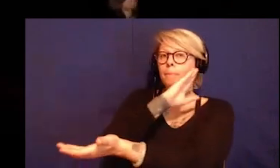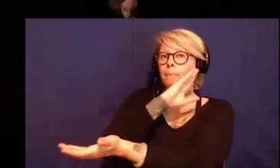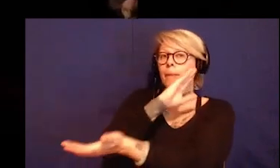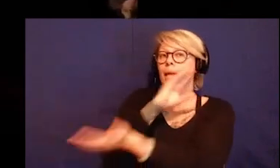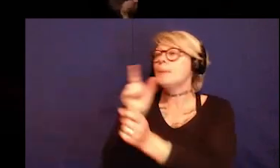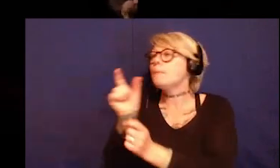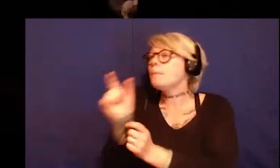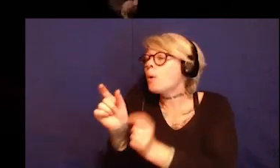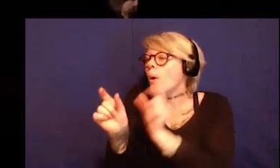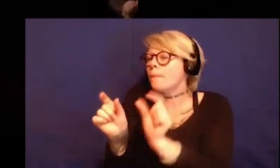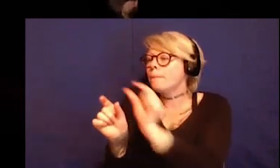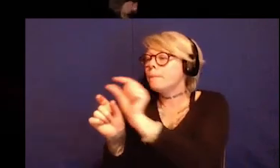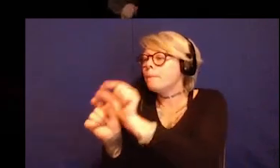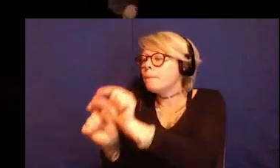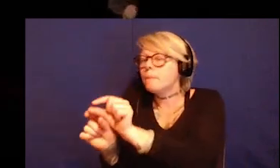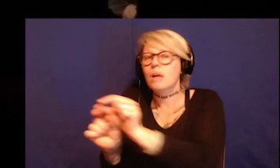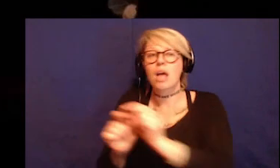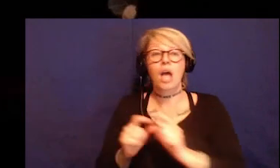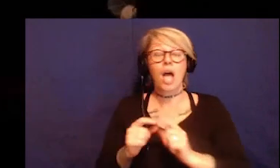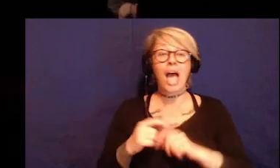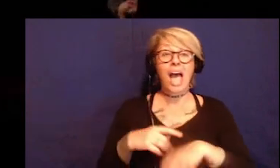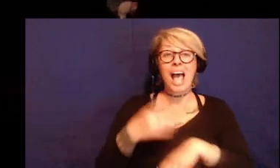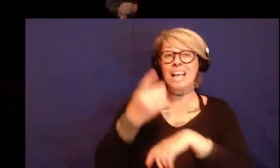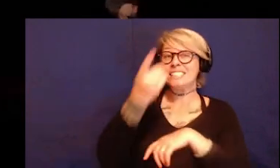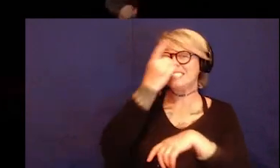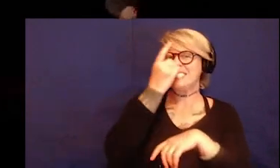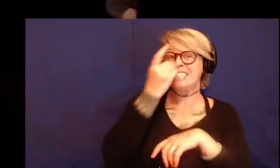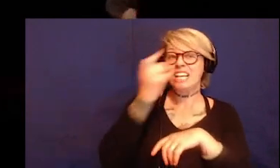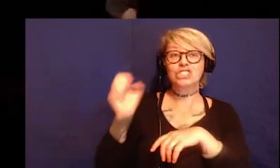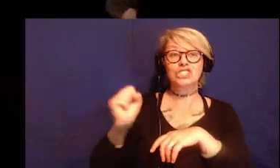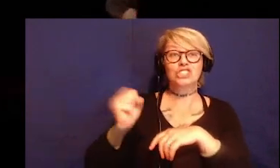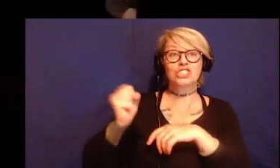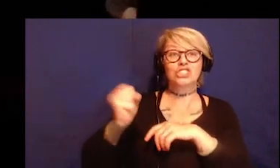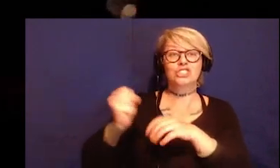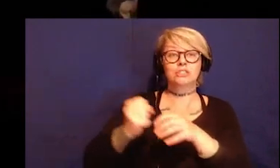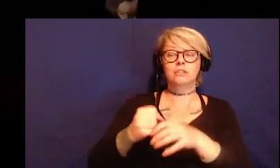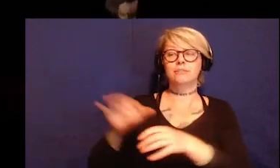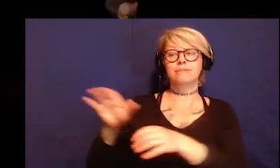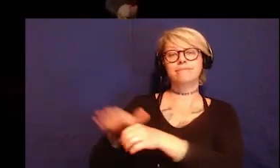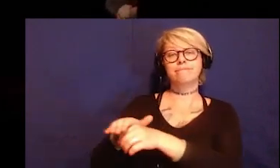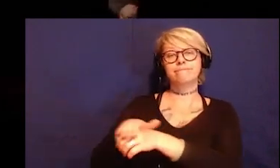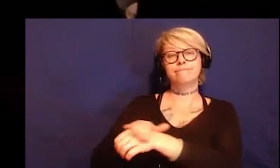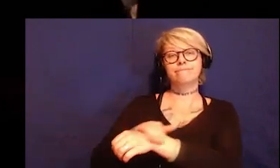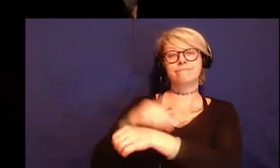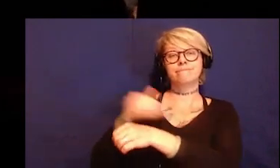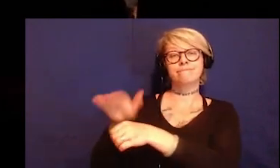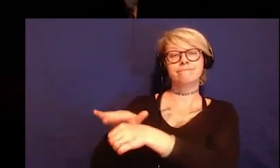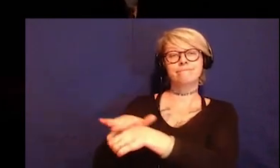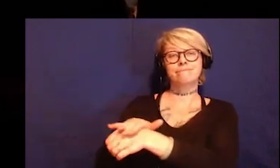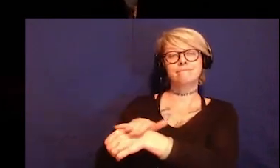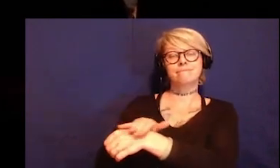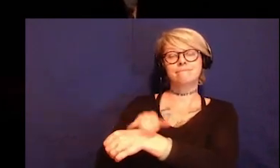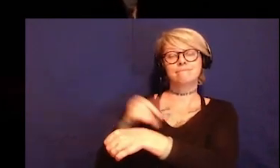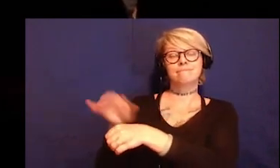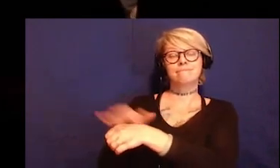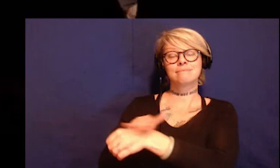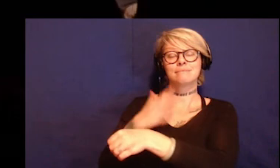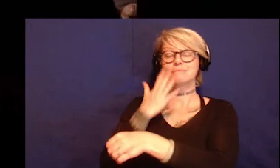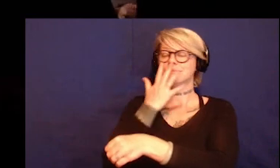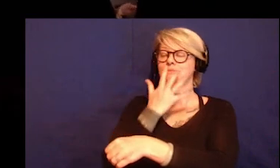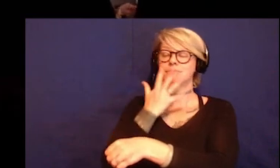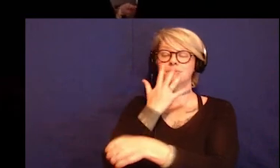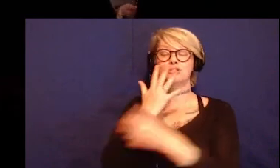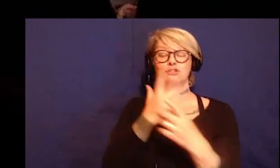A little vibrating dildo is placed in between them. She strokes it with her hand. her cheeks sweaty and rosy.